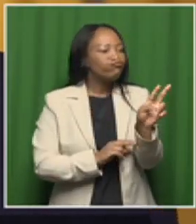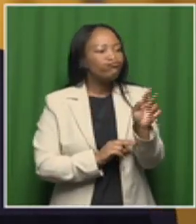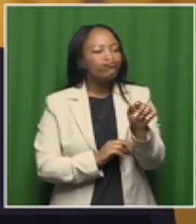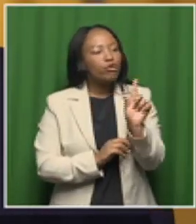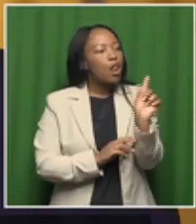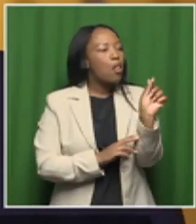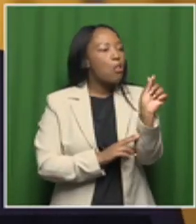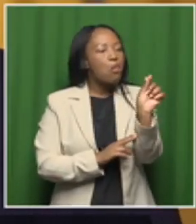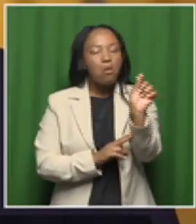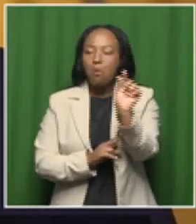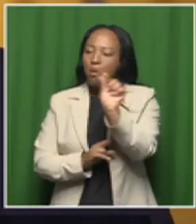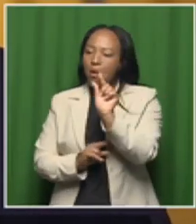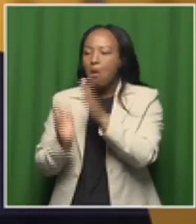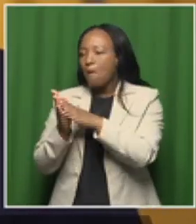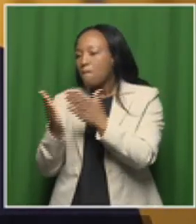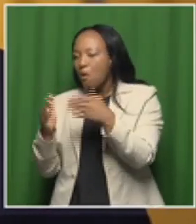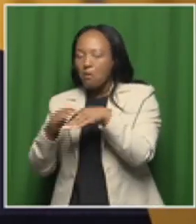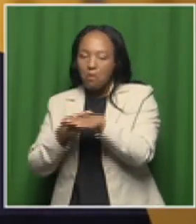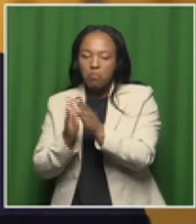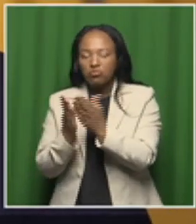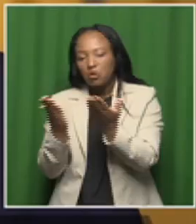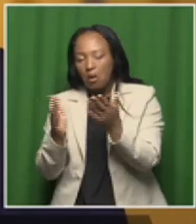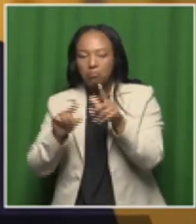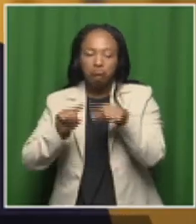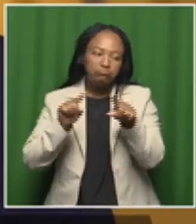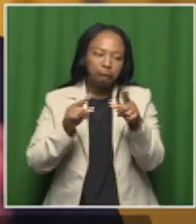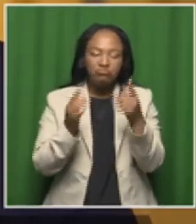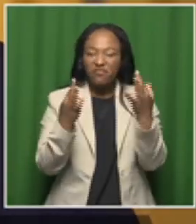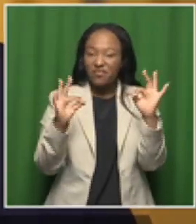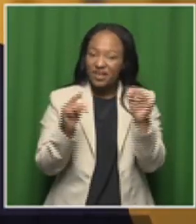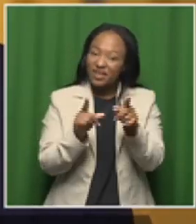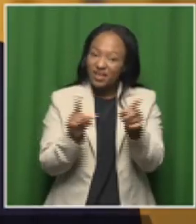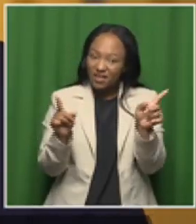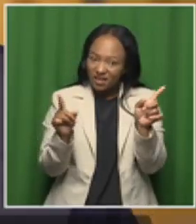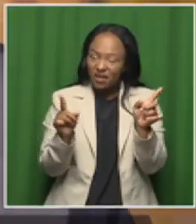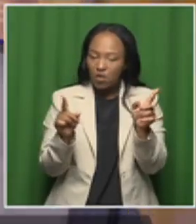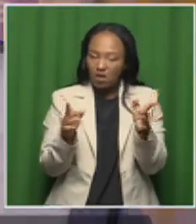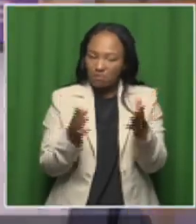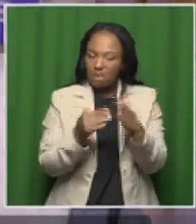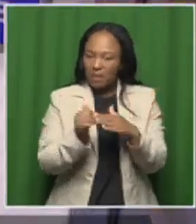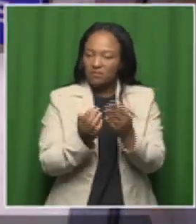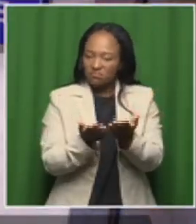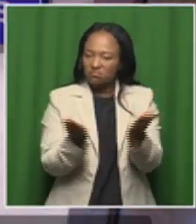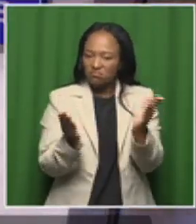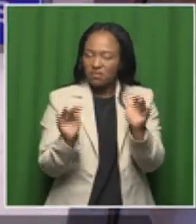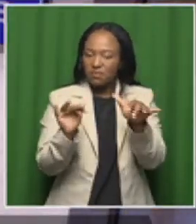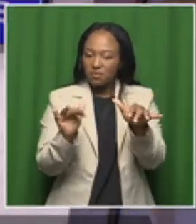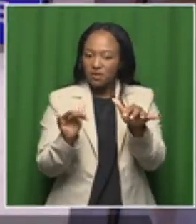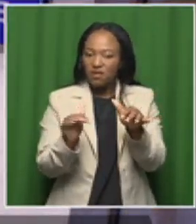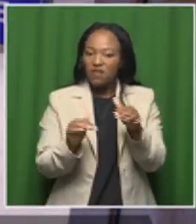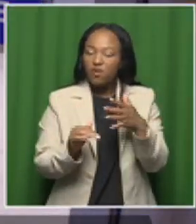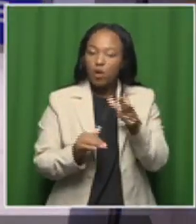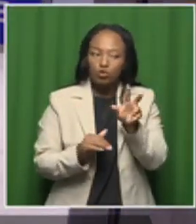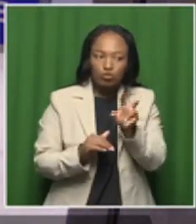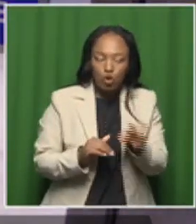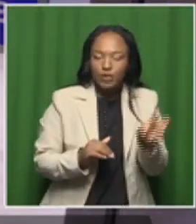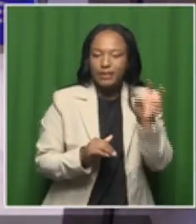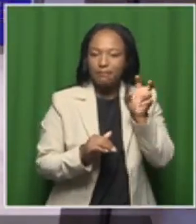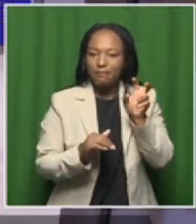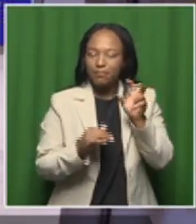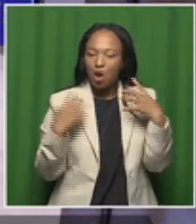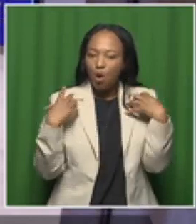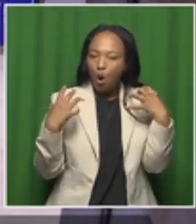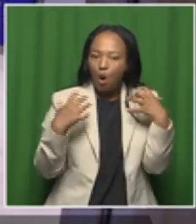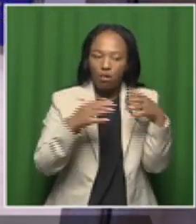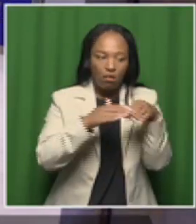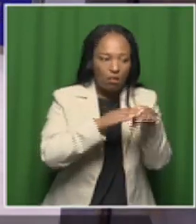go to the bookshop, check out the exhibits on the first floor. You can come in for free. The UN belongs to the people. But people that take tours, if you want to see the halls, we can't have 1